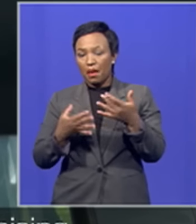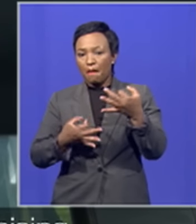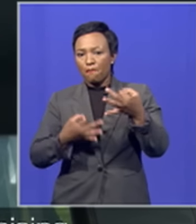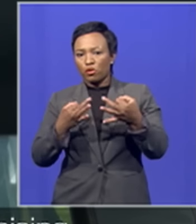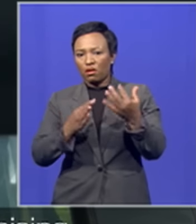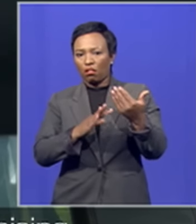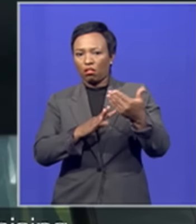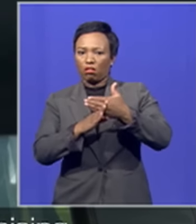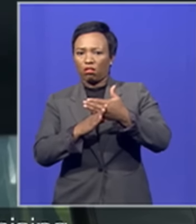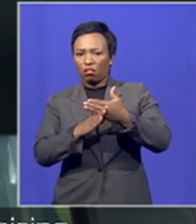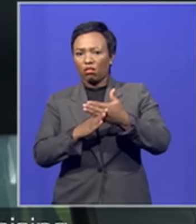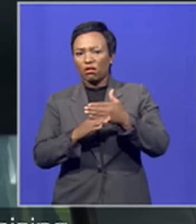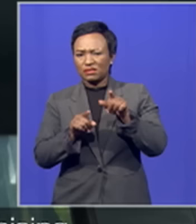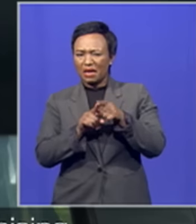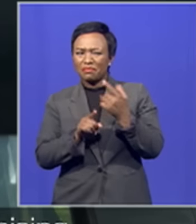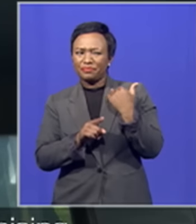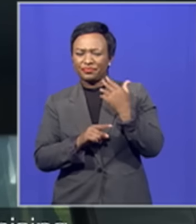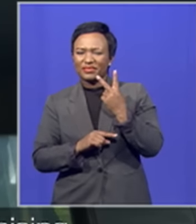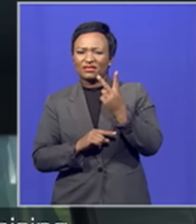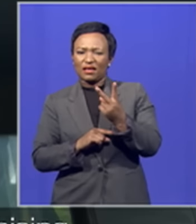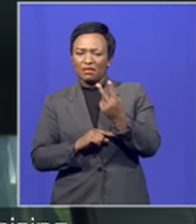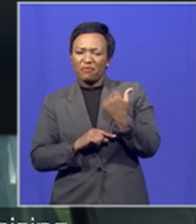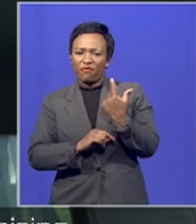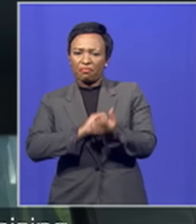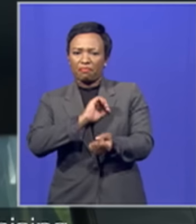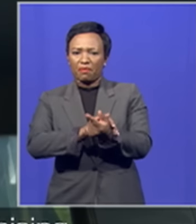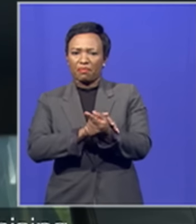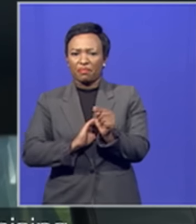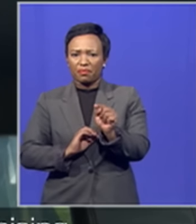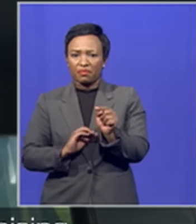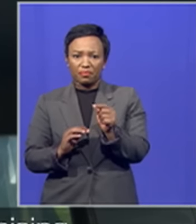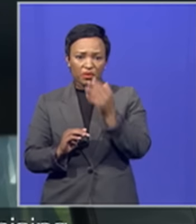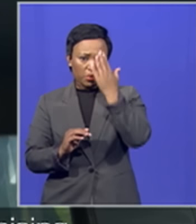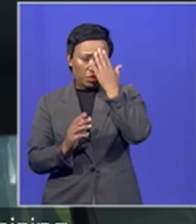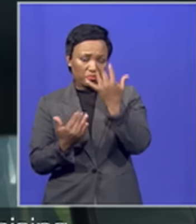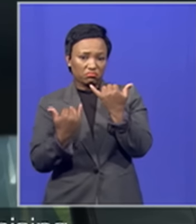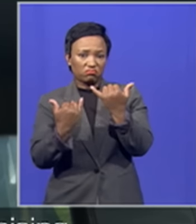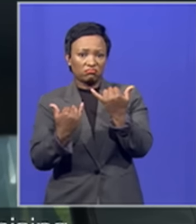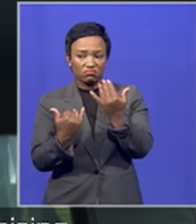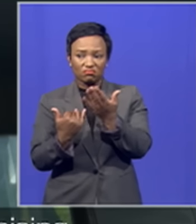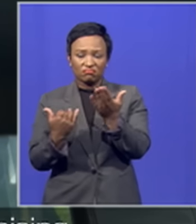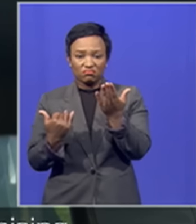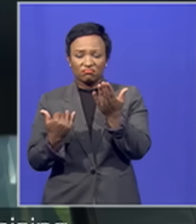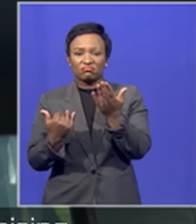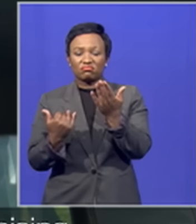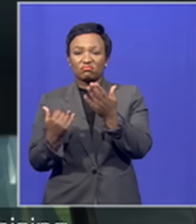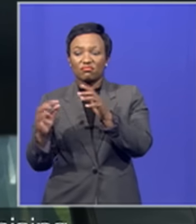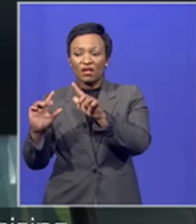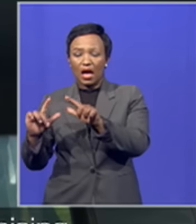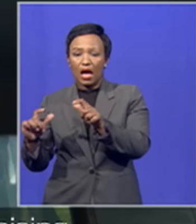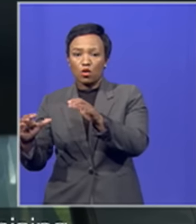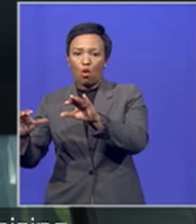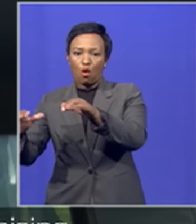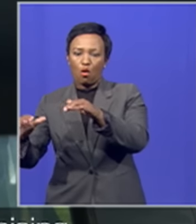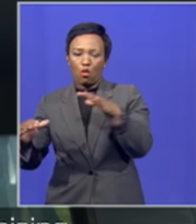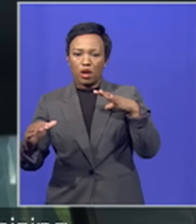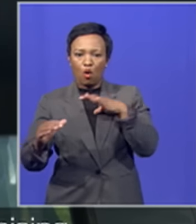past. And one must remember that the current events that are unfolding, whether it's in the ad hoc committee or the Madlanga